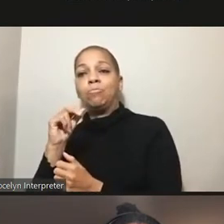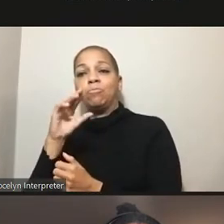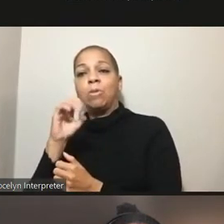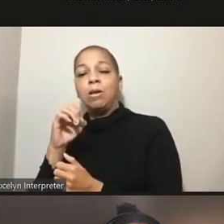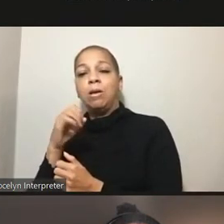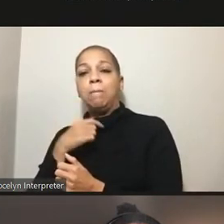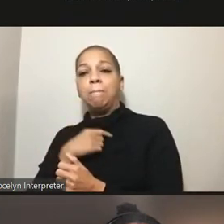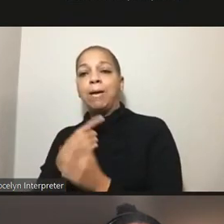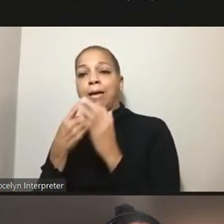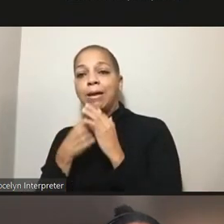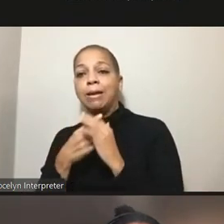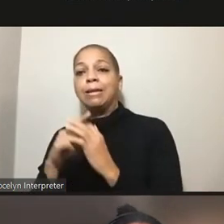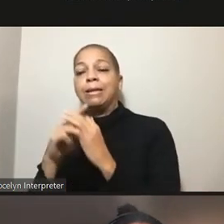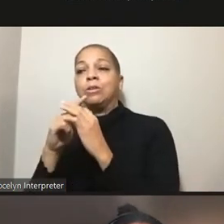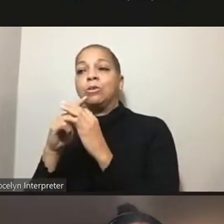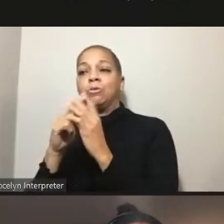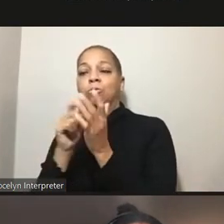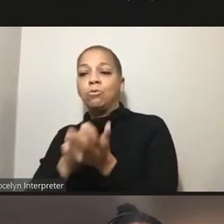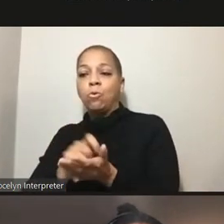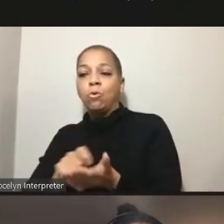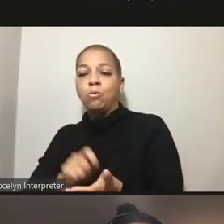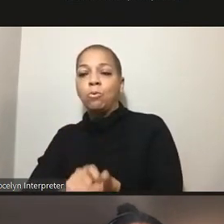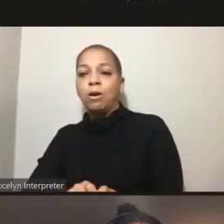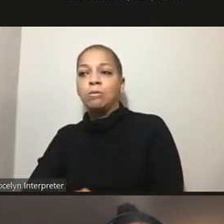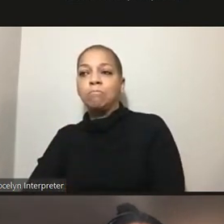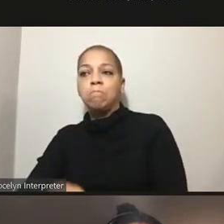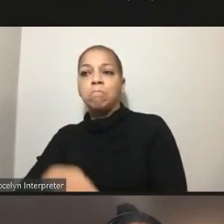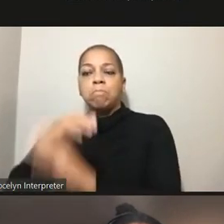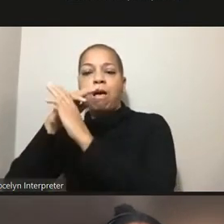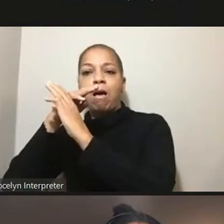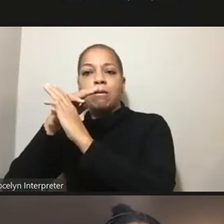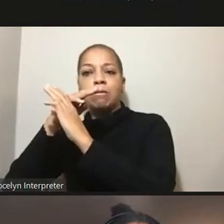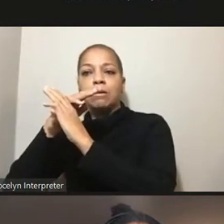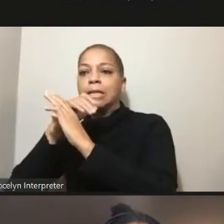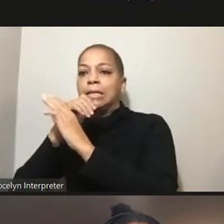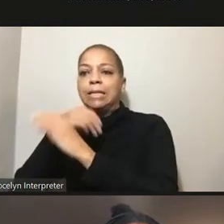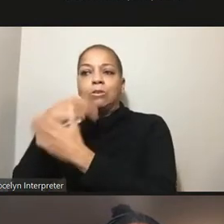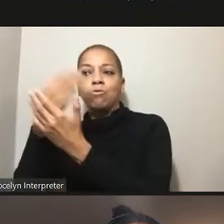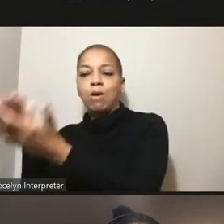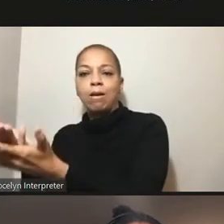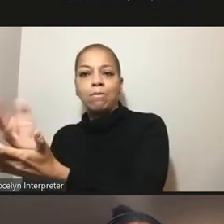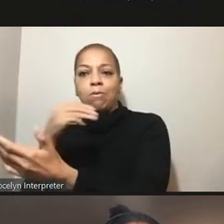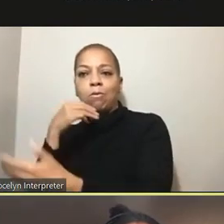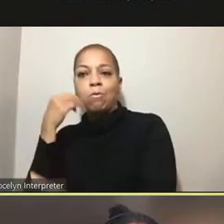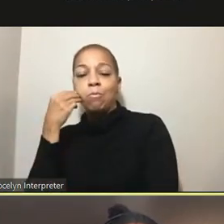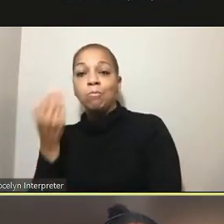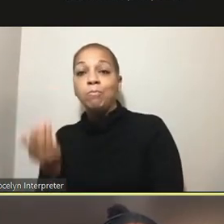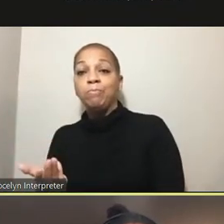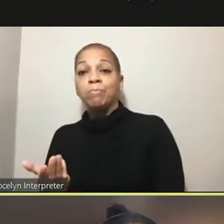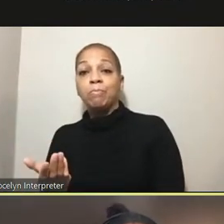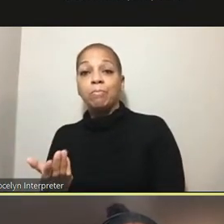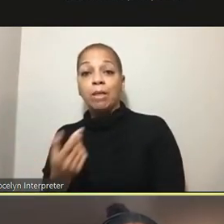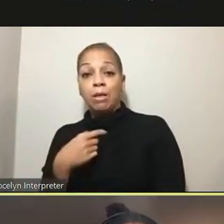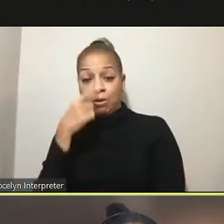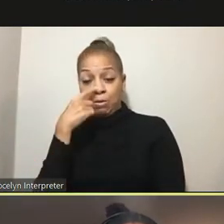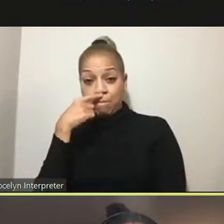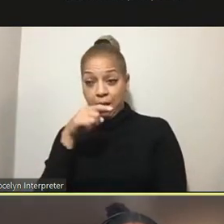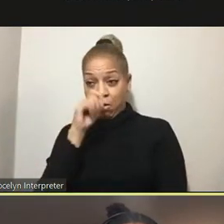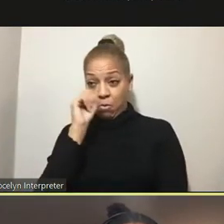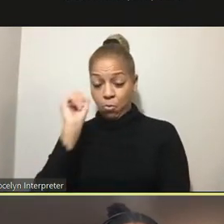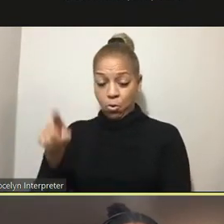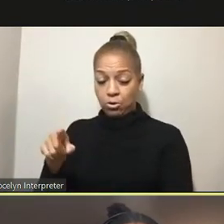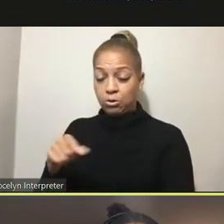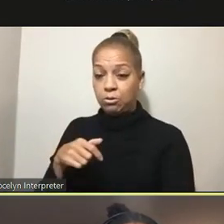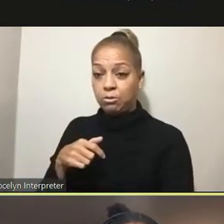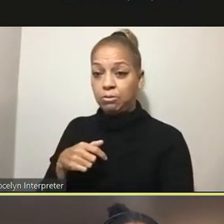barred from reaching her. I'll leave it there. Thank you, Carmen. Can I just ask one question to follow up with